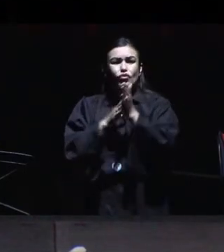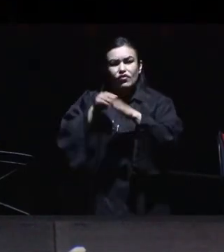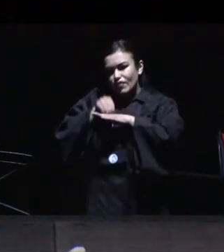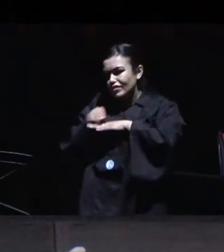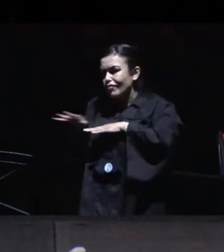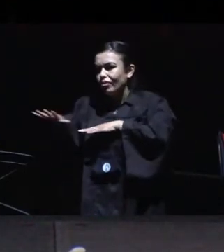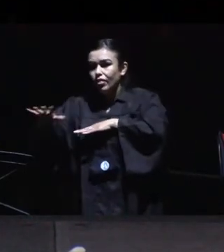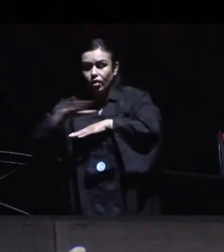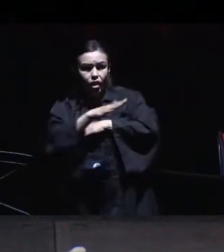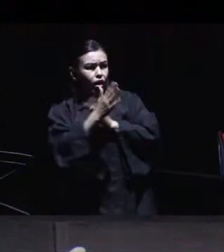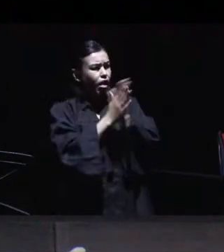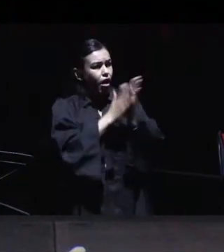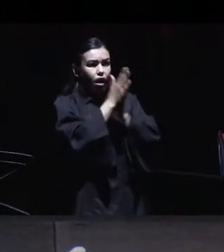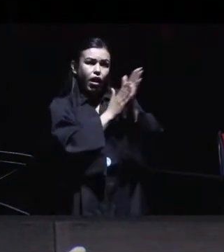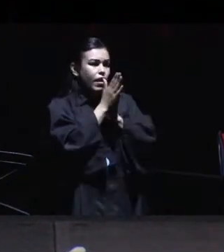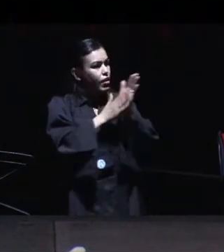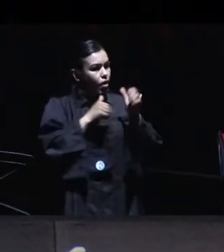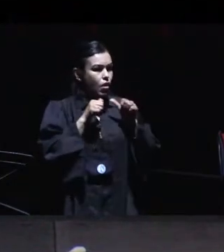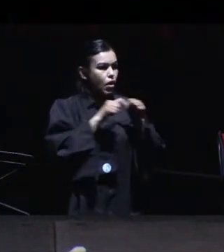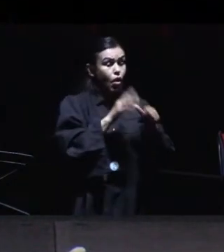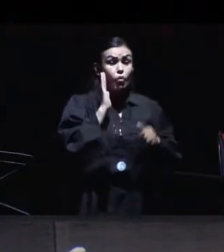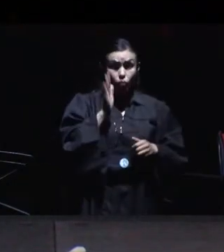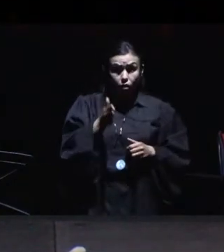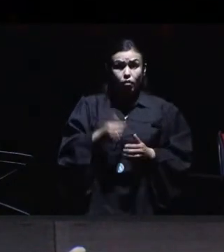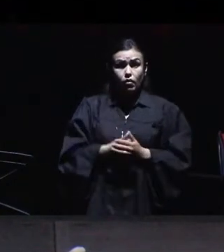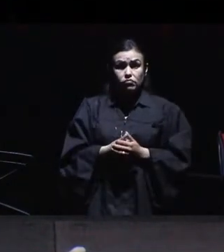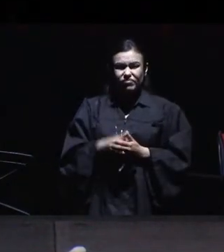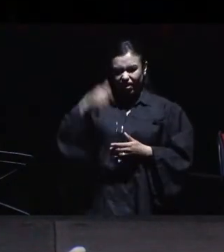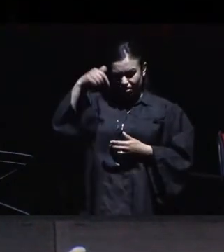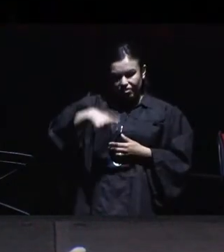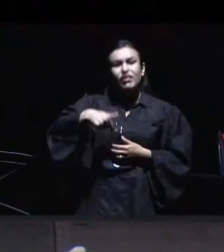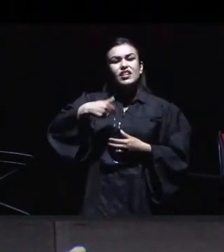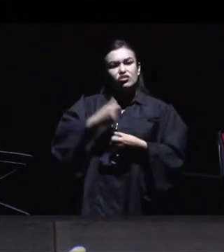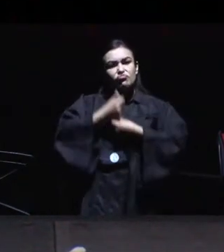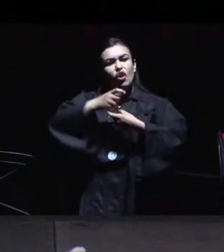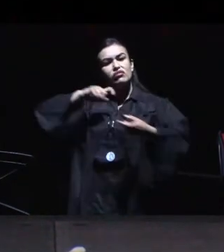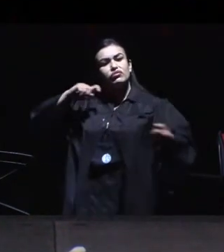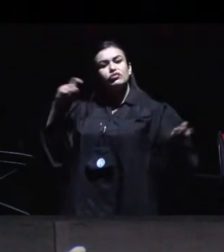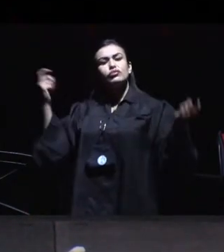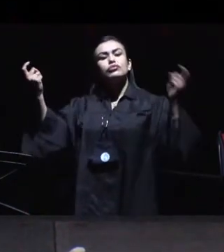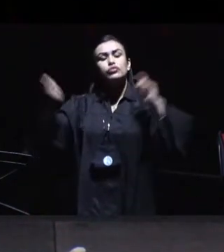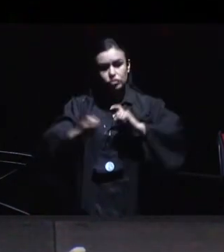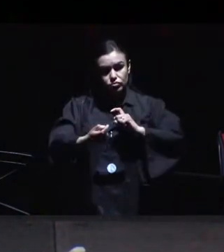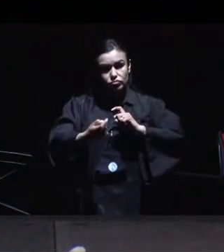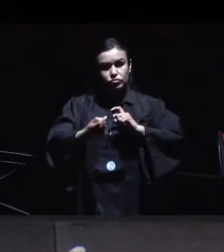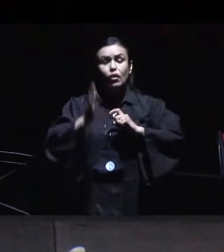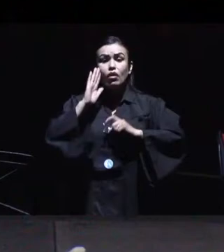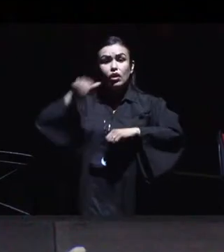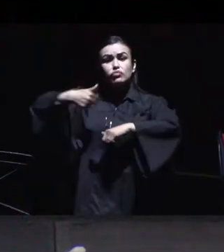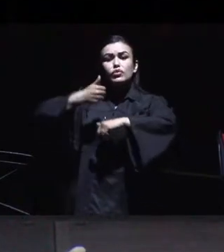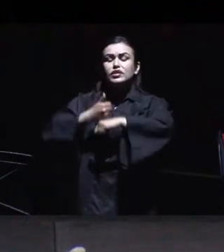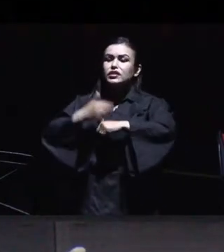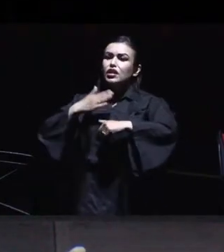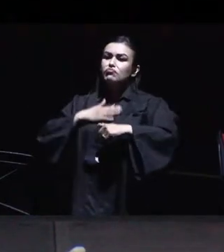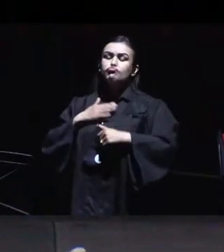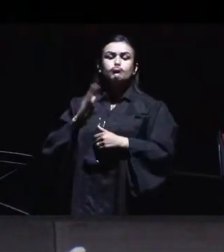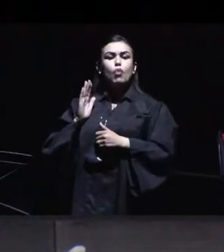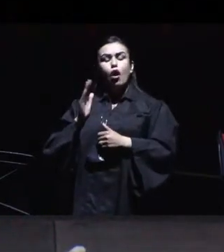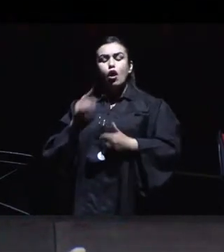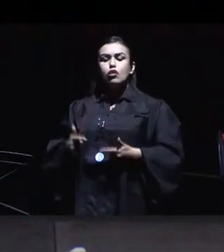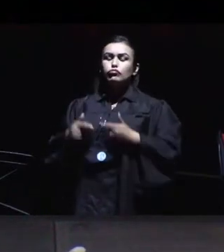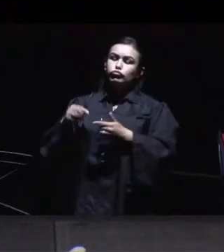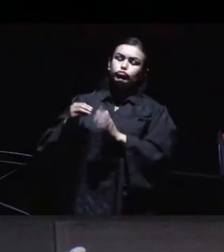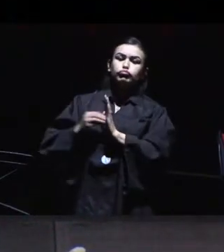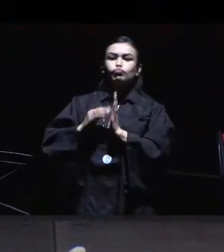turn. This is how we create change, this is how we leave our mark, and this is how we make our community